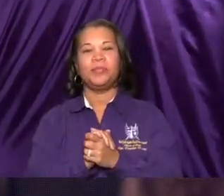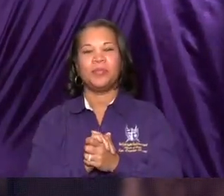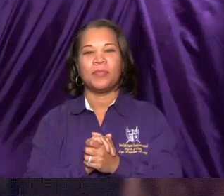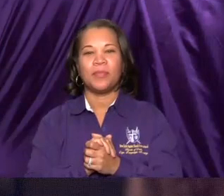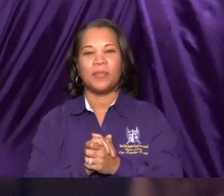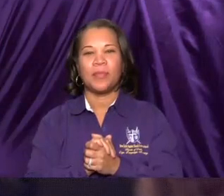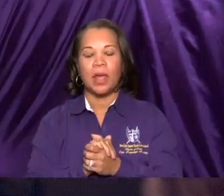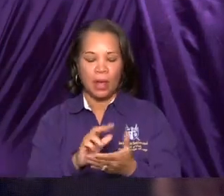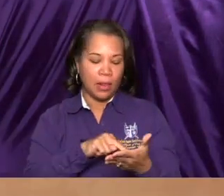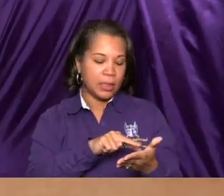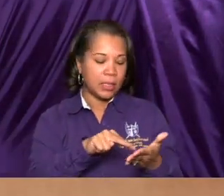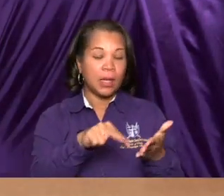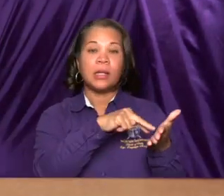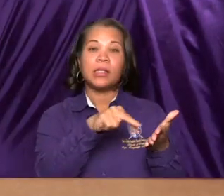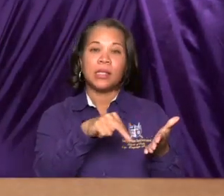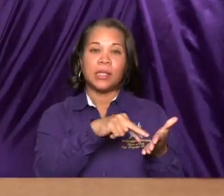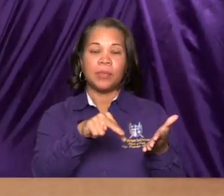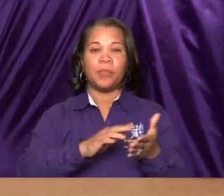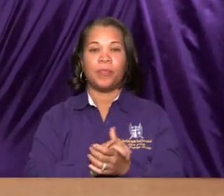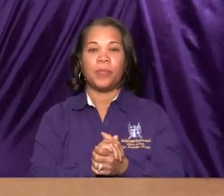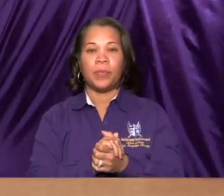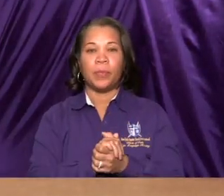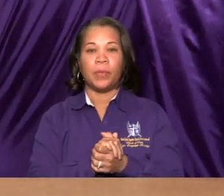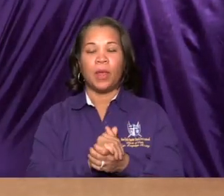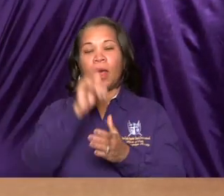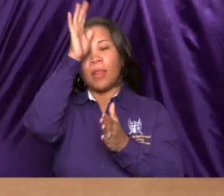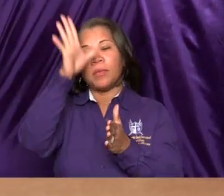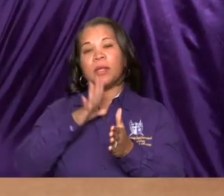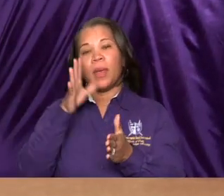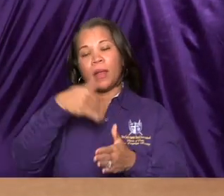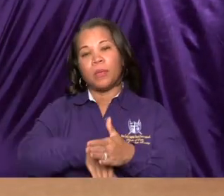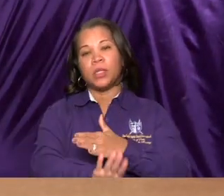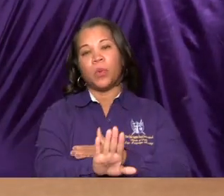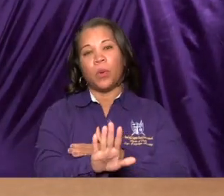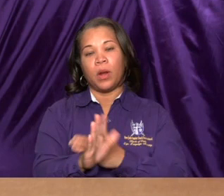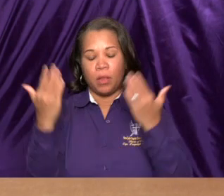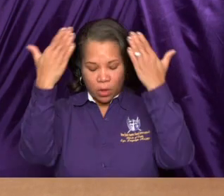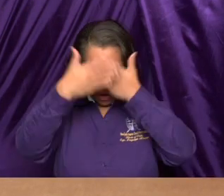In this text, there's a man that was born in the dark.